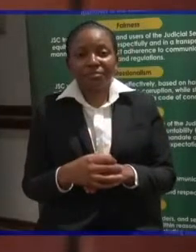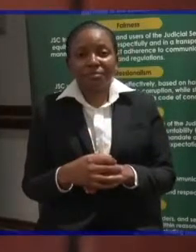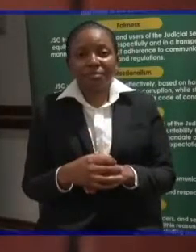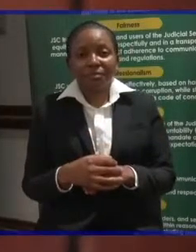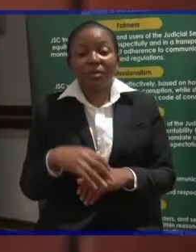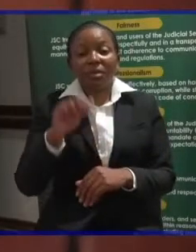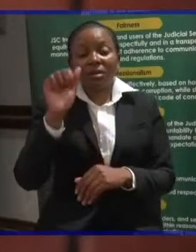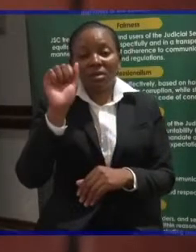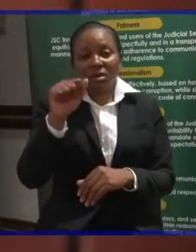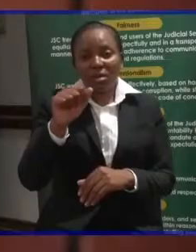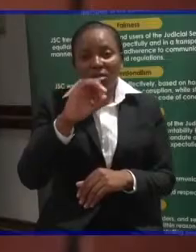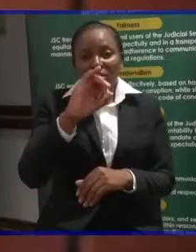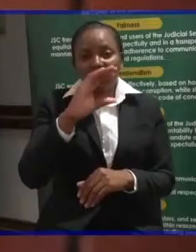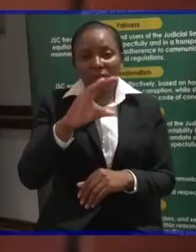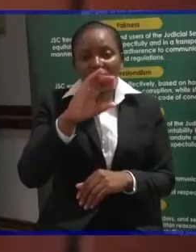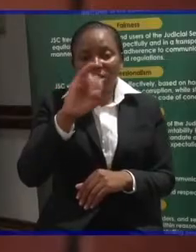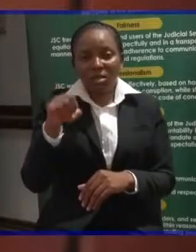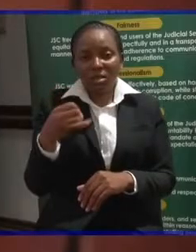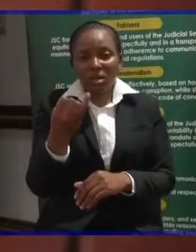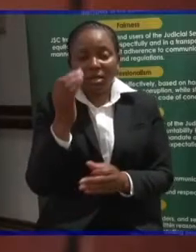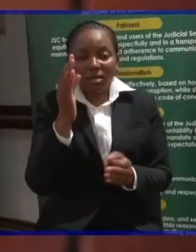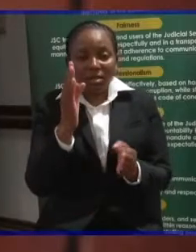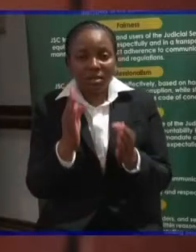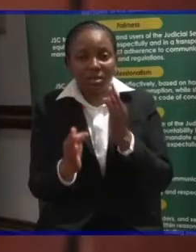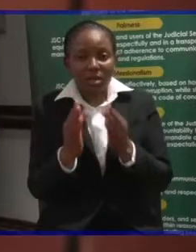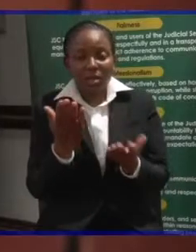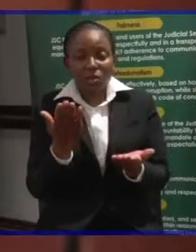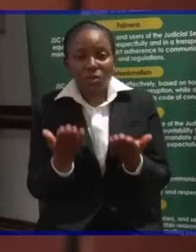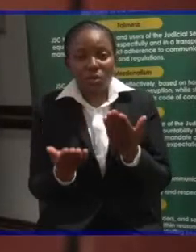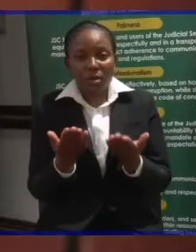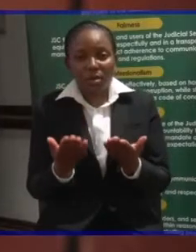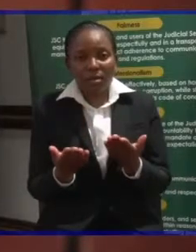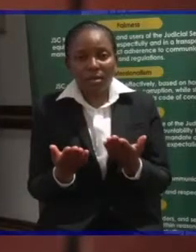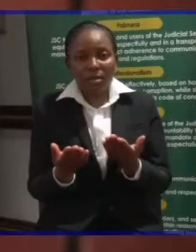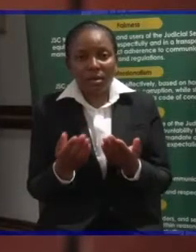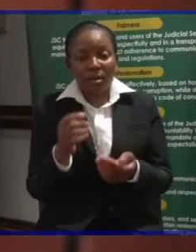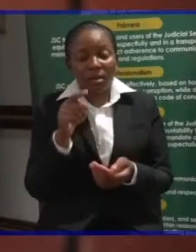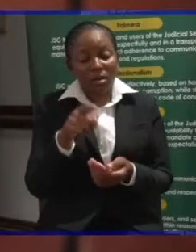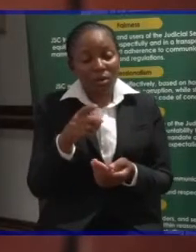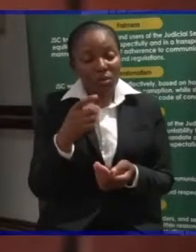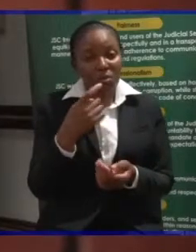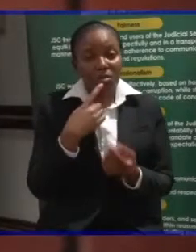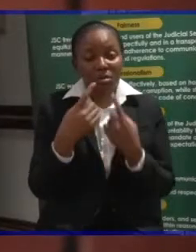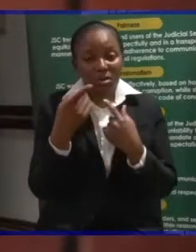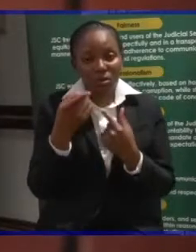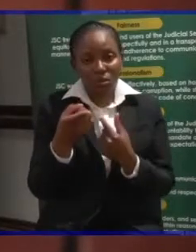Yeah, yes, CJ, he should decide whether the... No, yeah, is that your position?